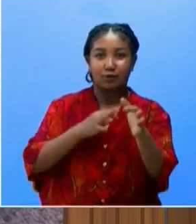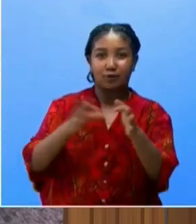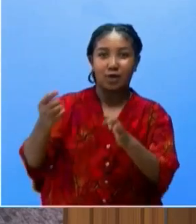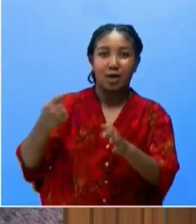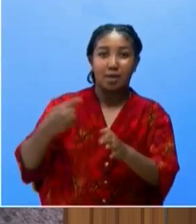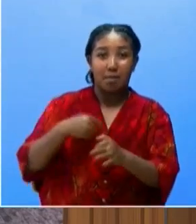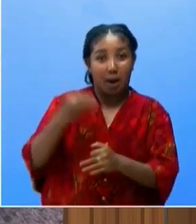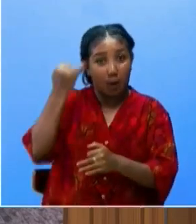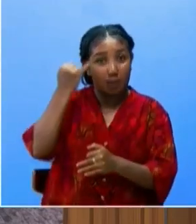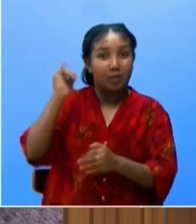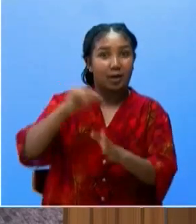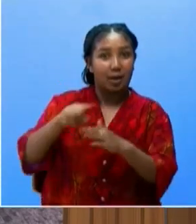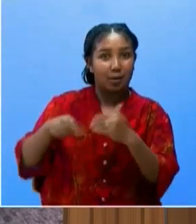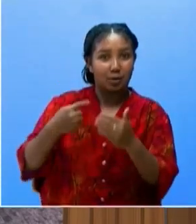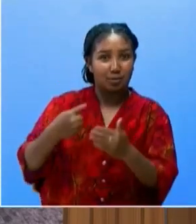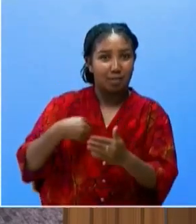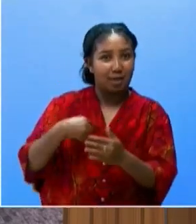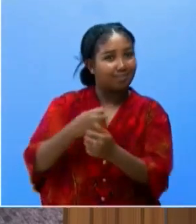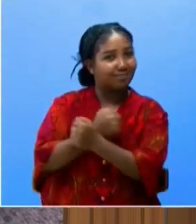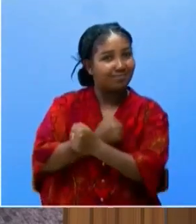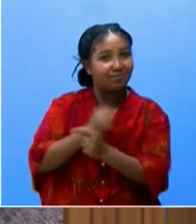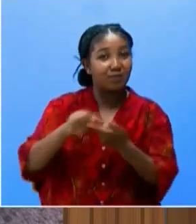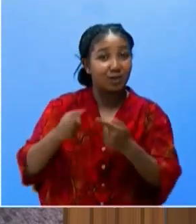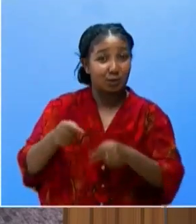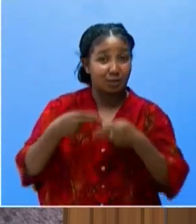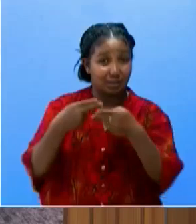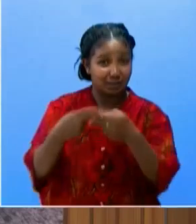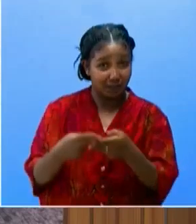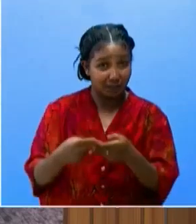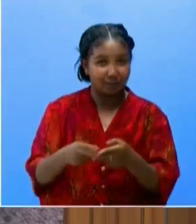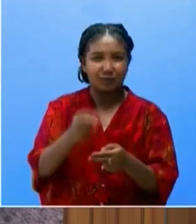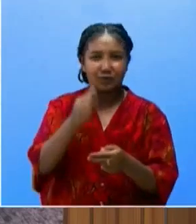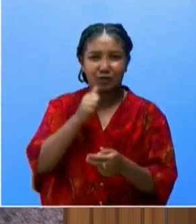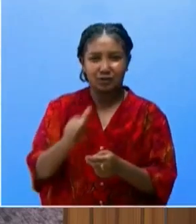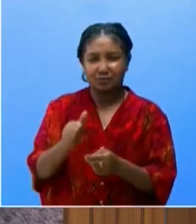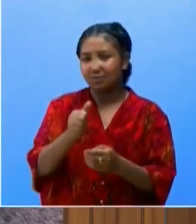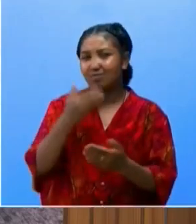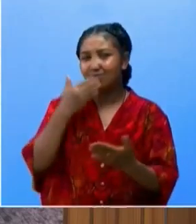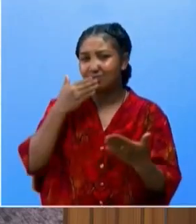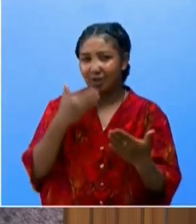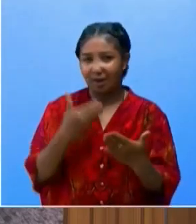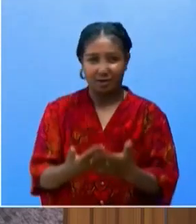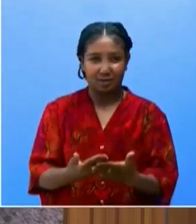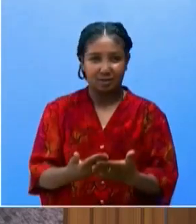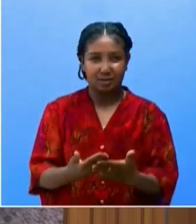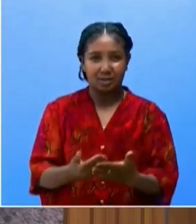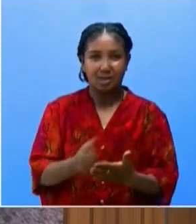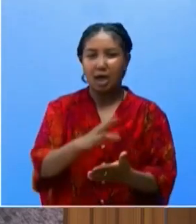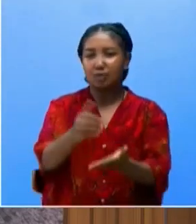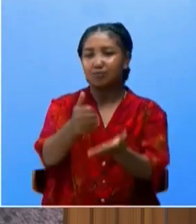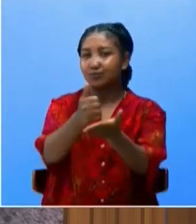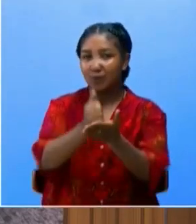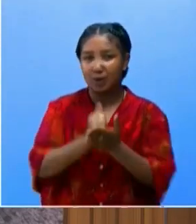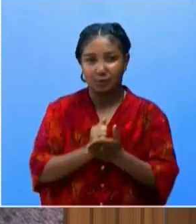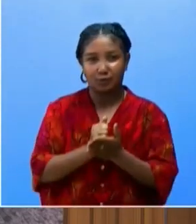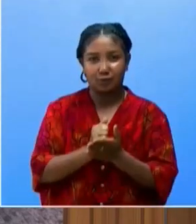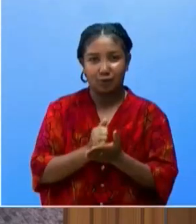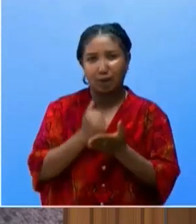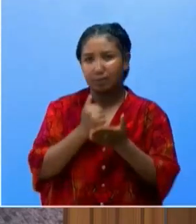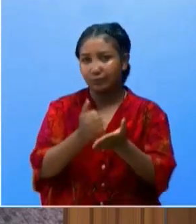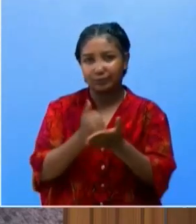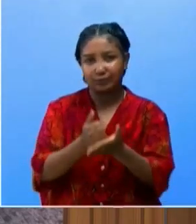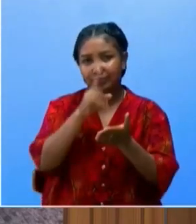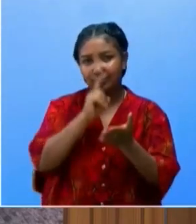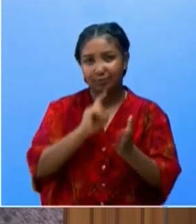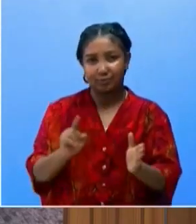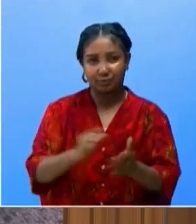my opinion about my best friend, what do I say? She is kind and helpful. Oh,